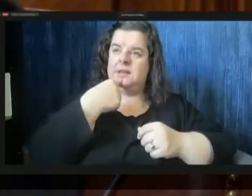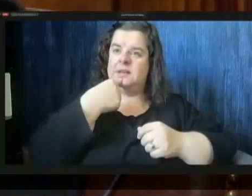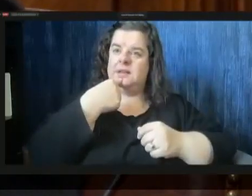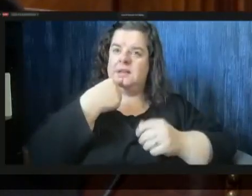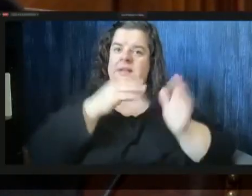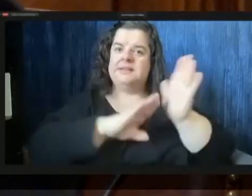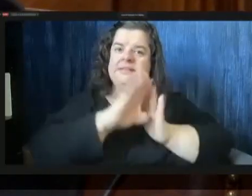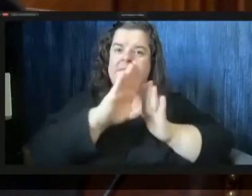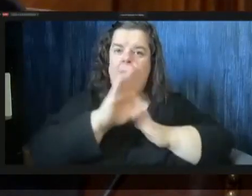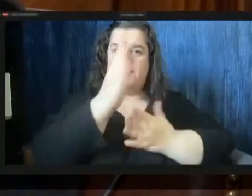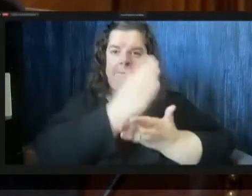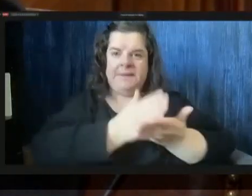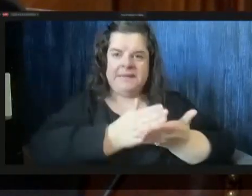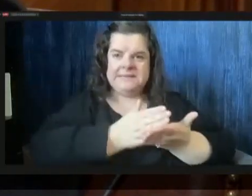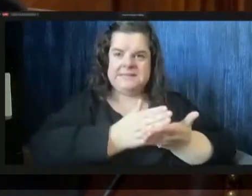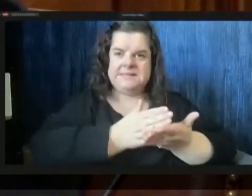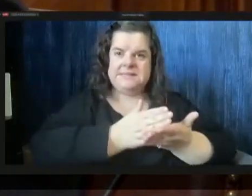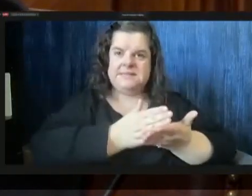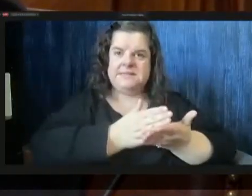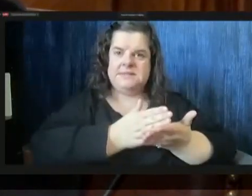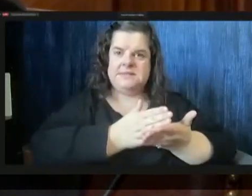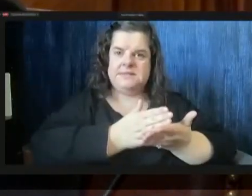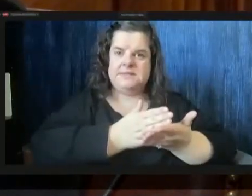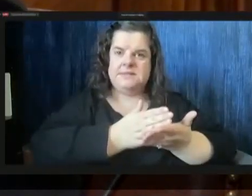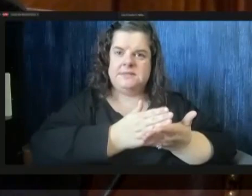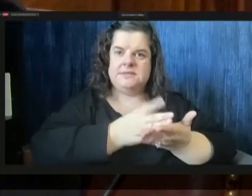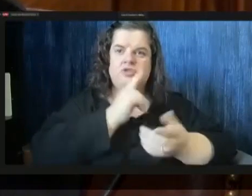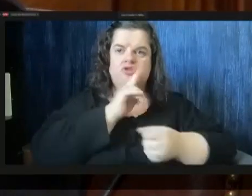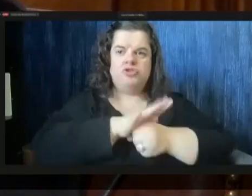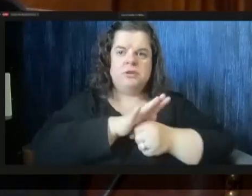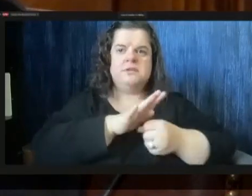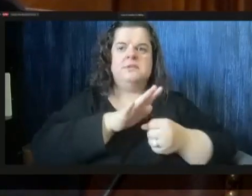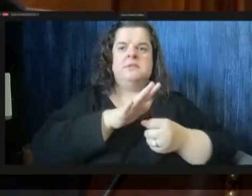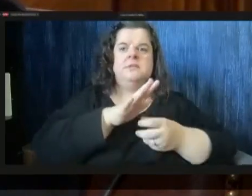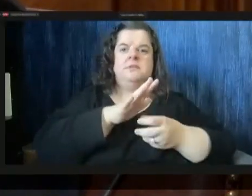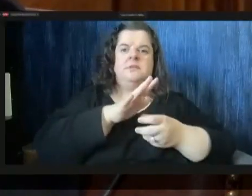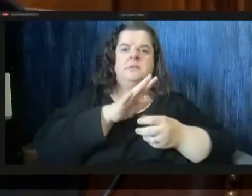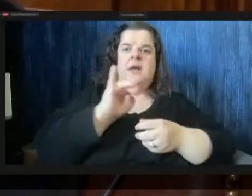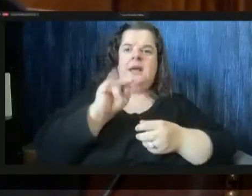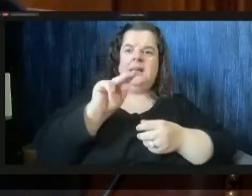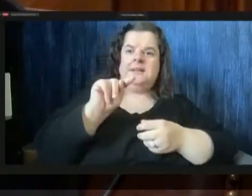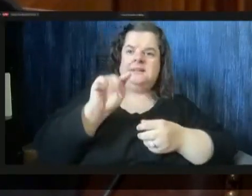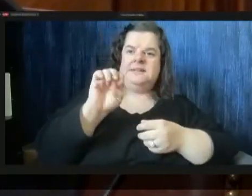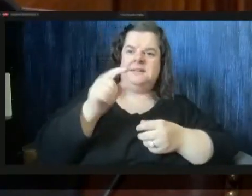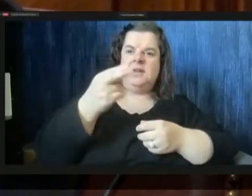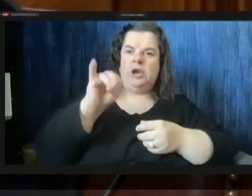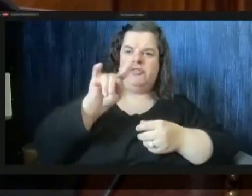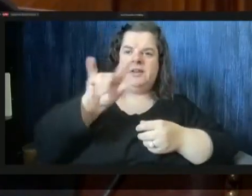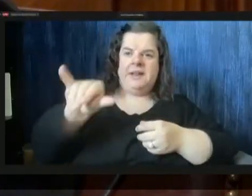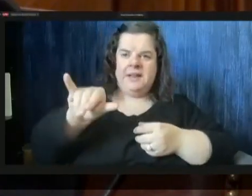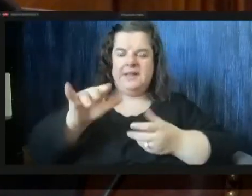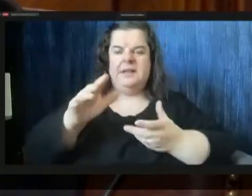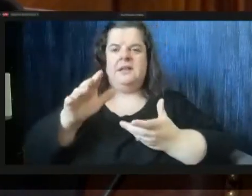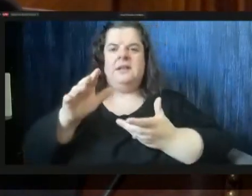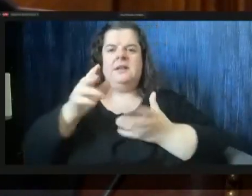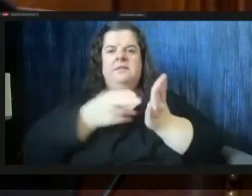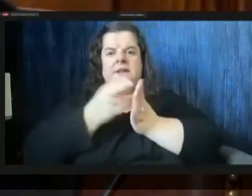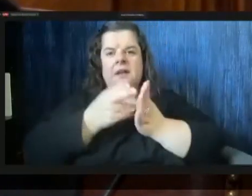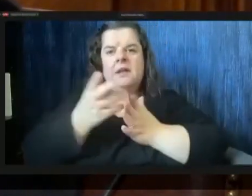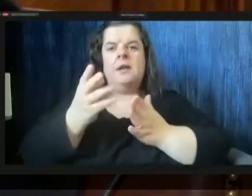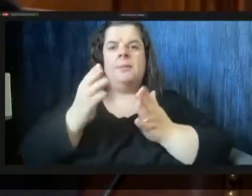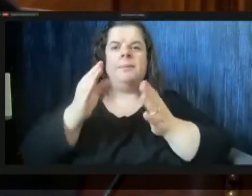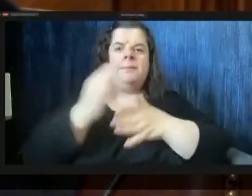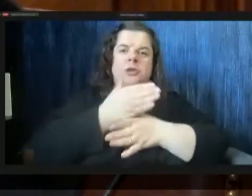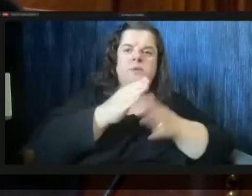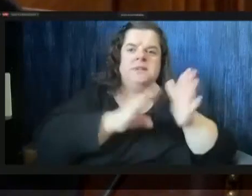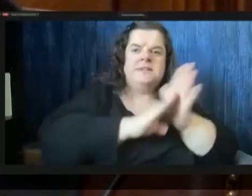development piece and, ensuring that there is integrity and fidelity of that process between developers and communities and